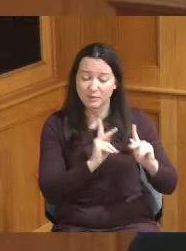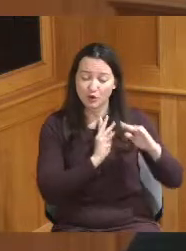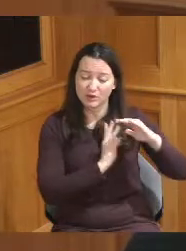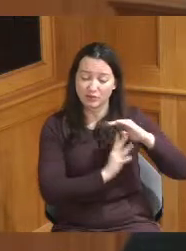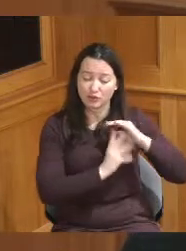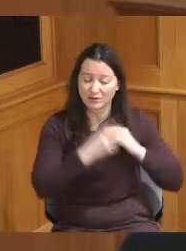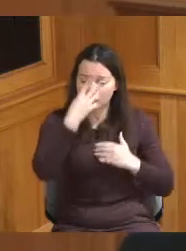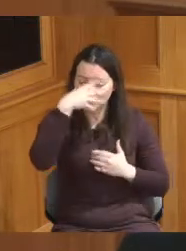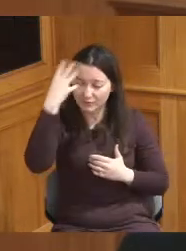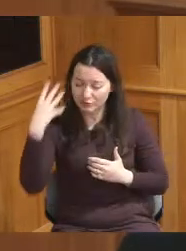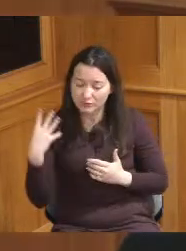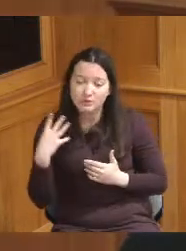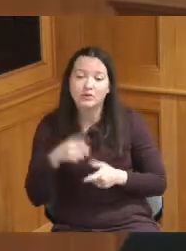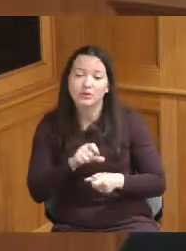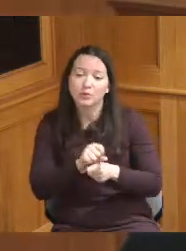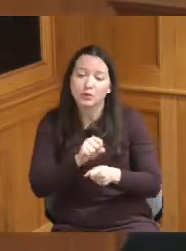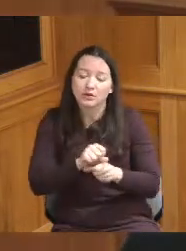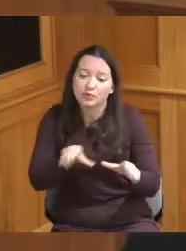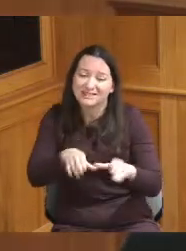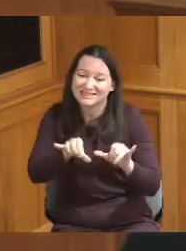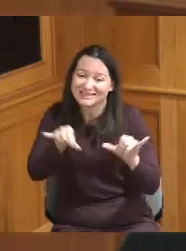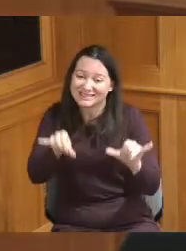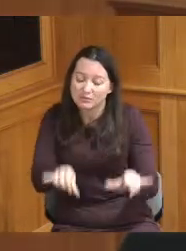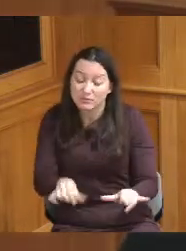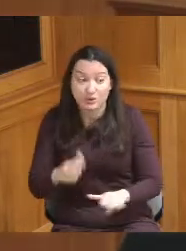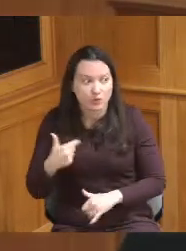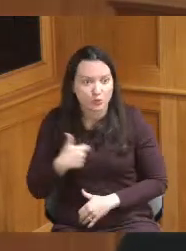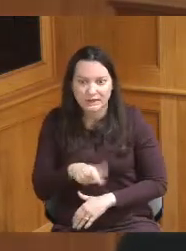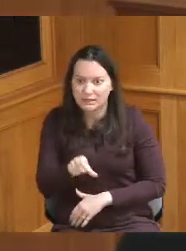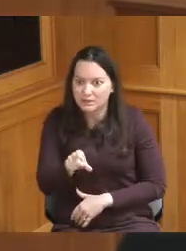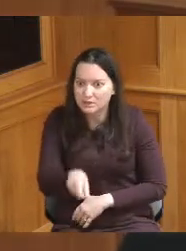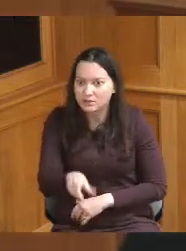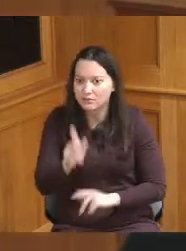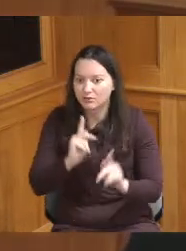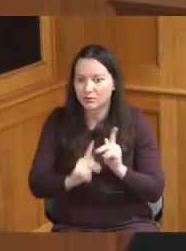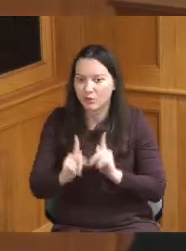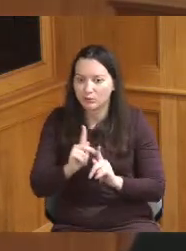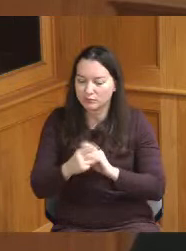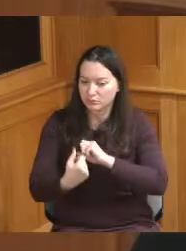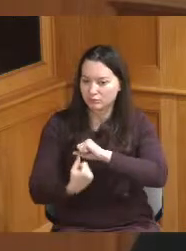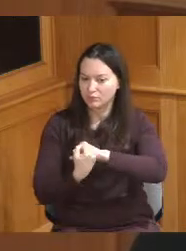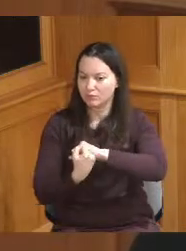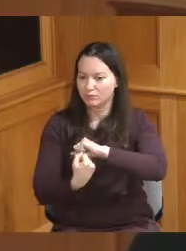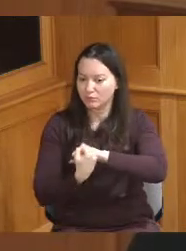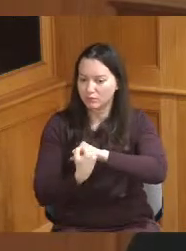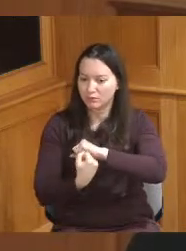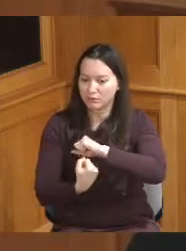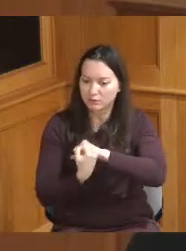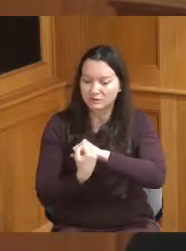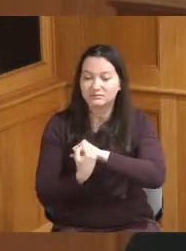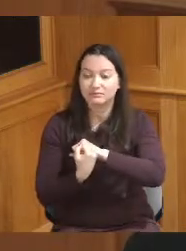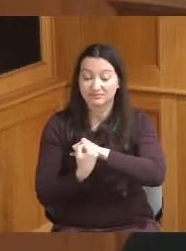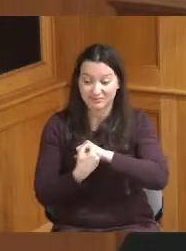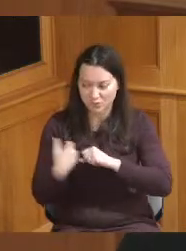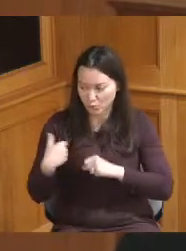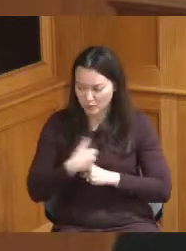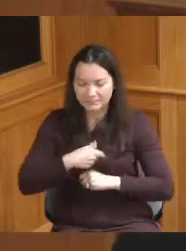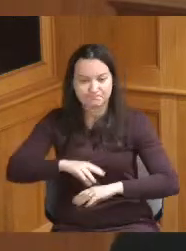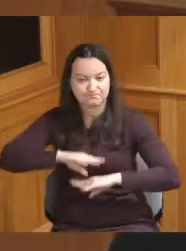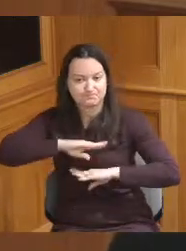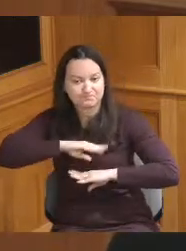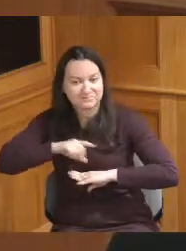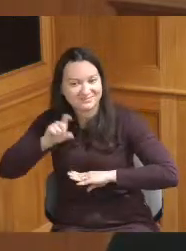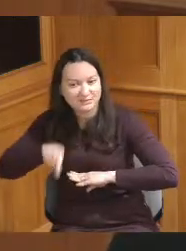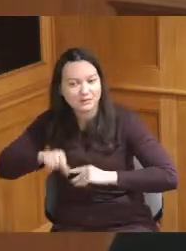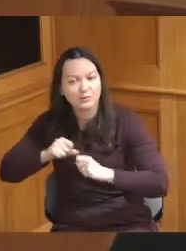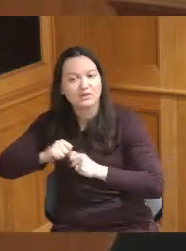refugees into our workforce system. We need those individuals to help support and meet these needs that we have throughout the community